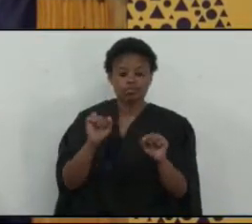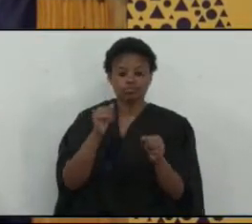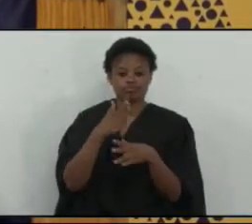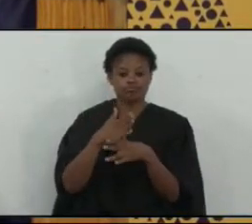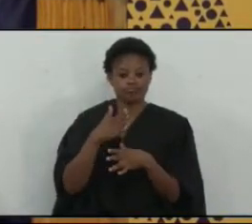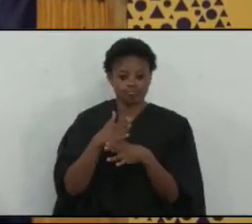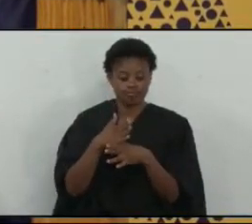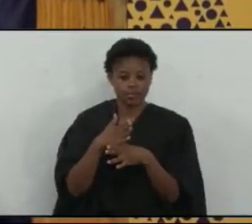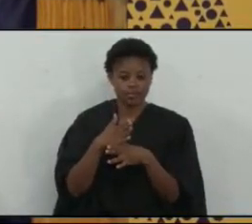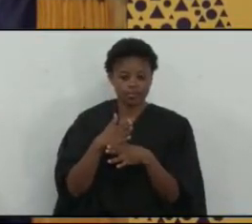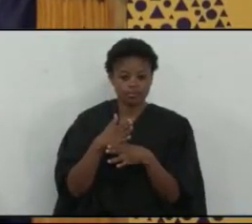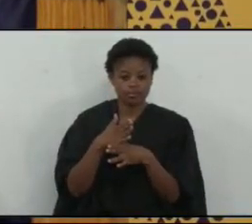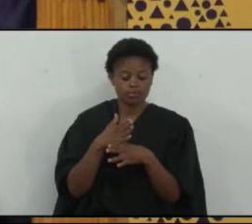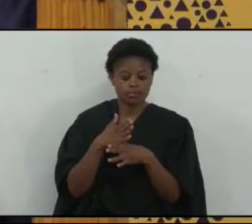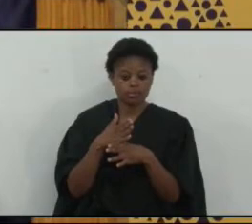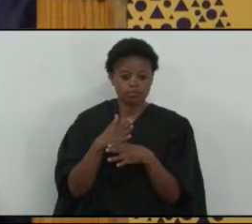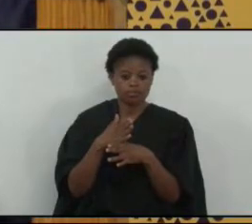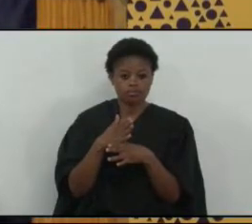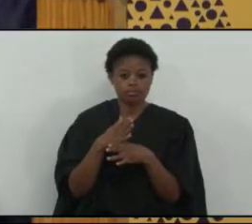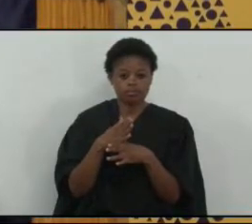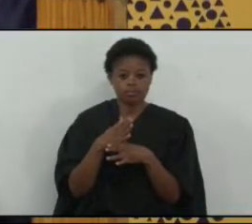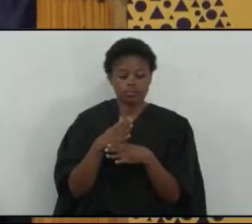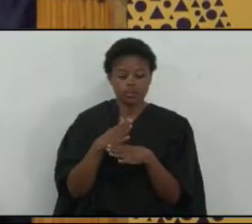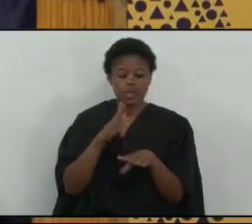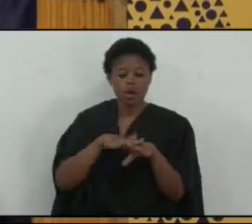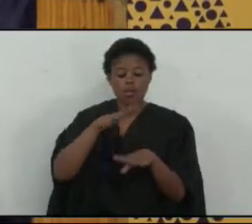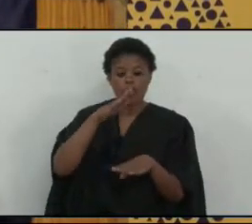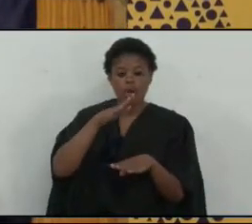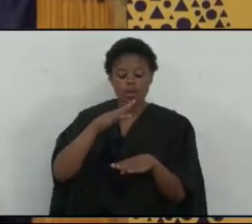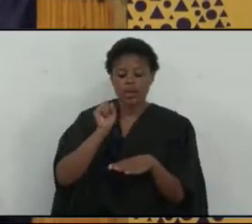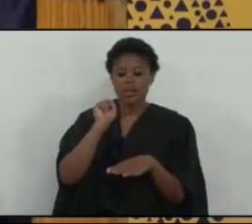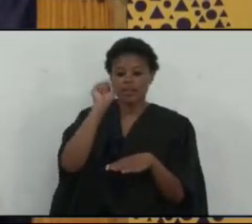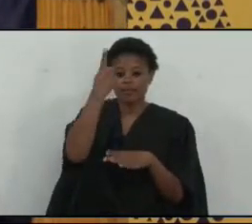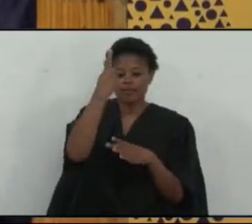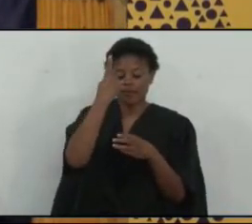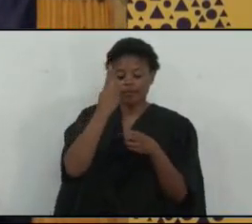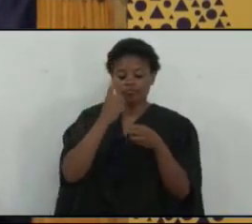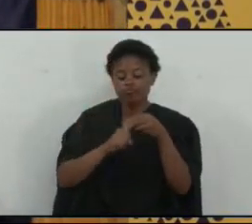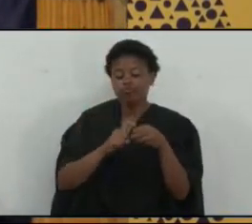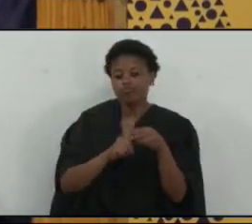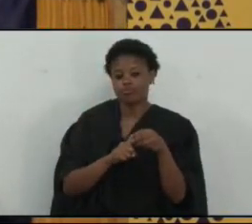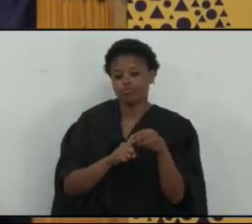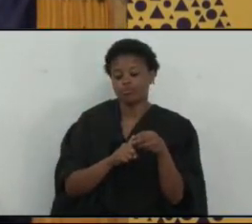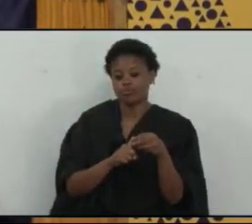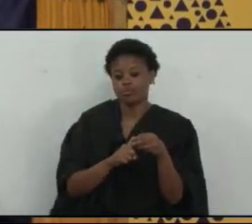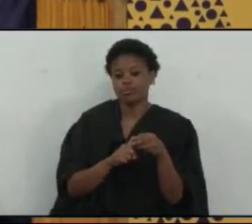careers with more than a first-class qualification.